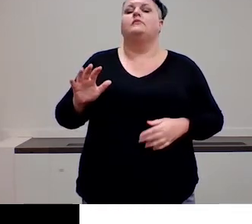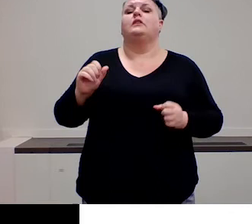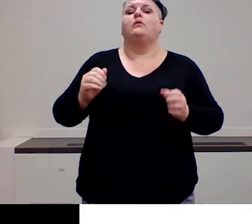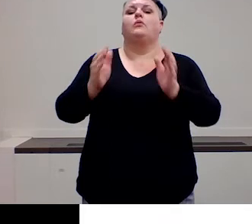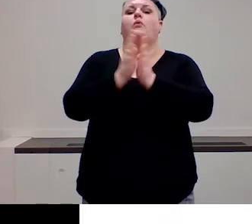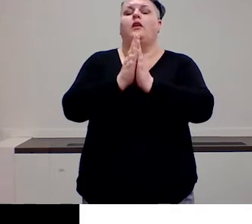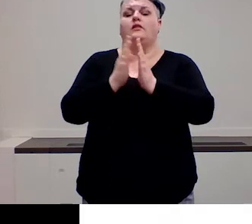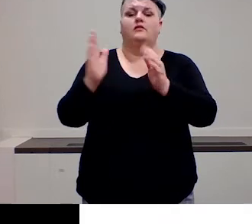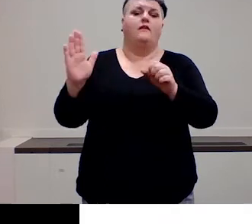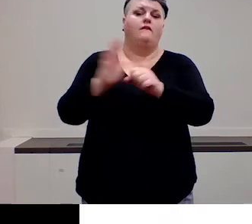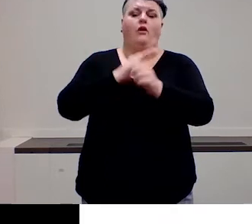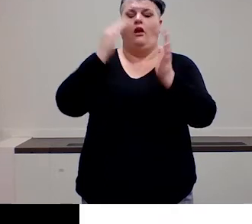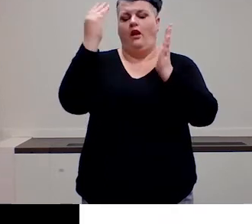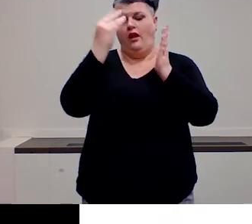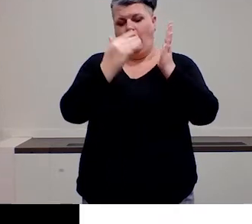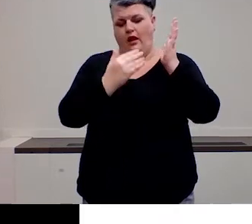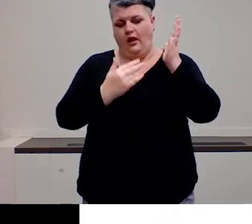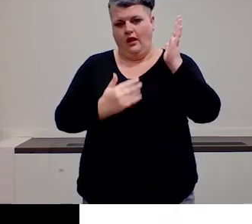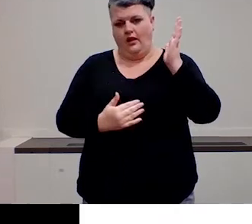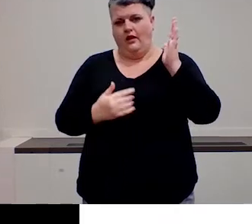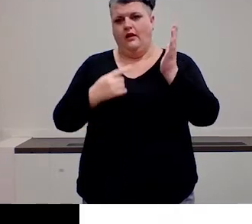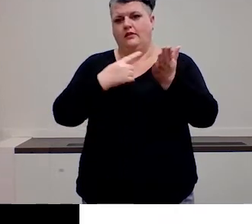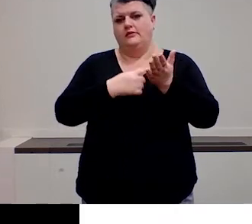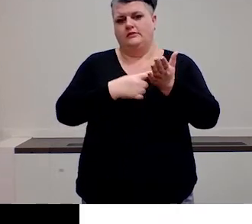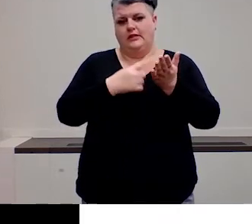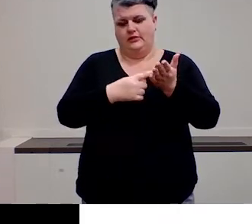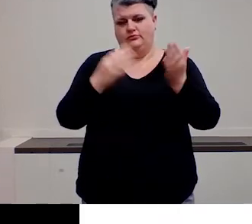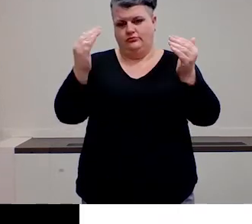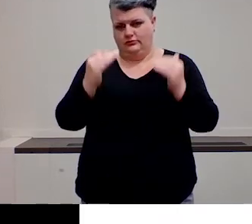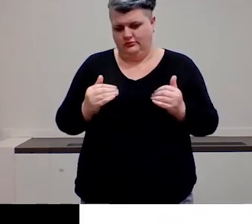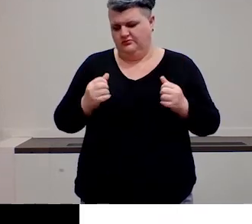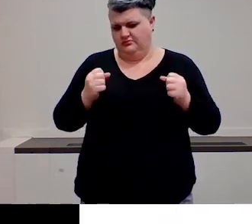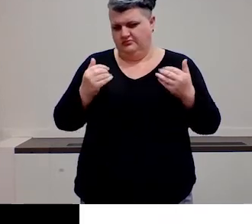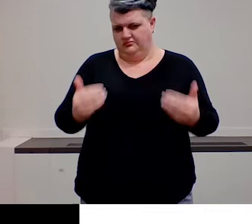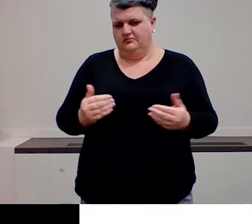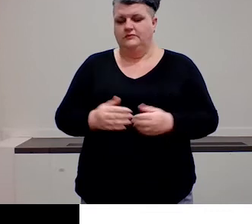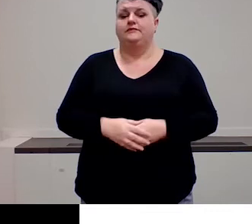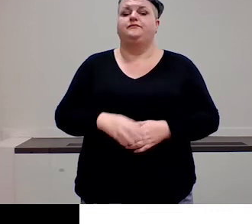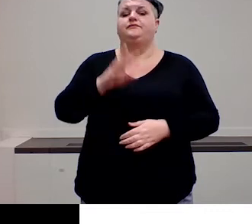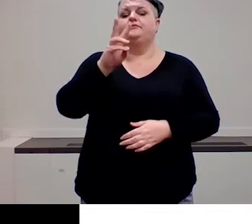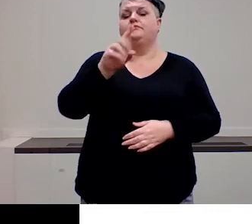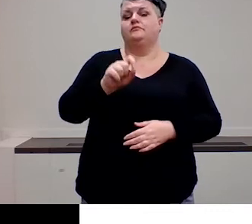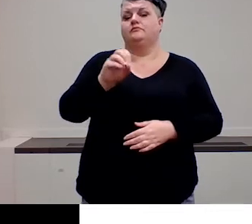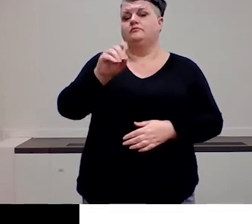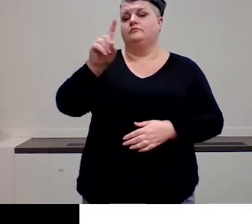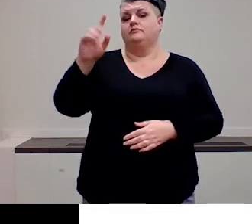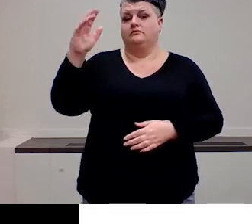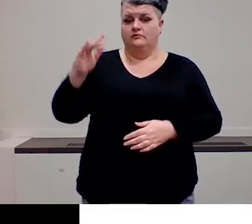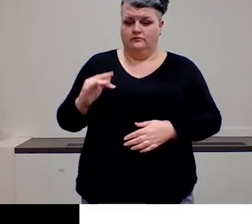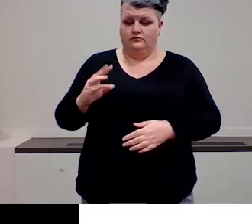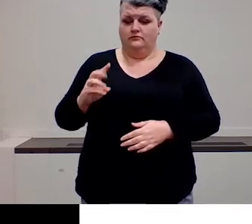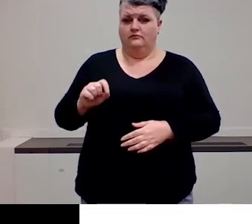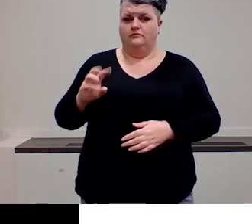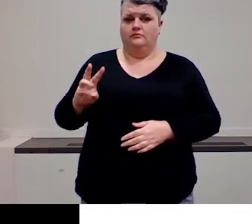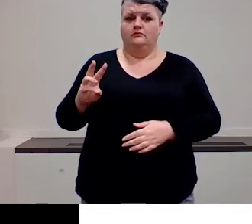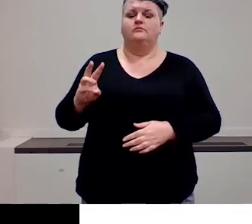an item from the consent and move to the discussion section of the agenda. Items 6.01 to 6.06,